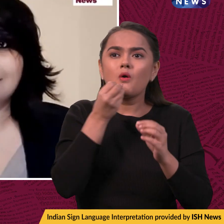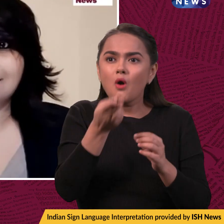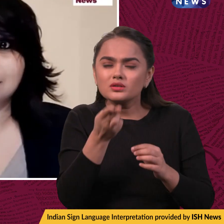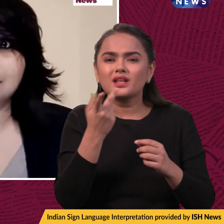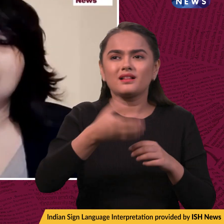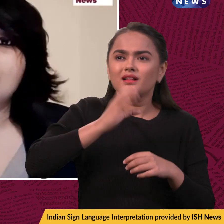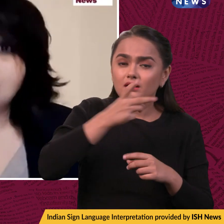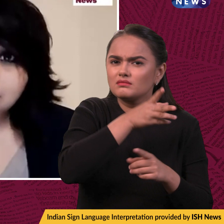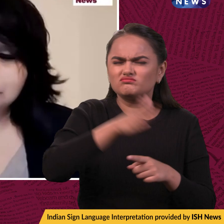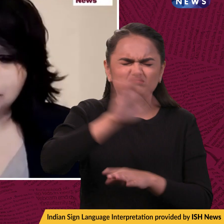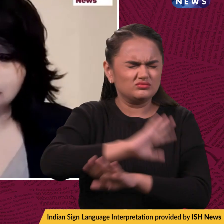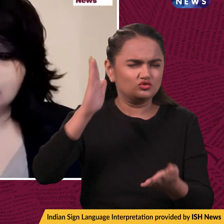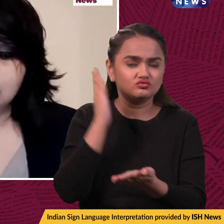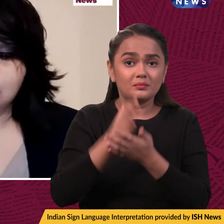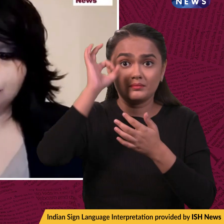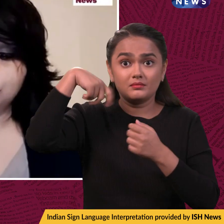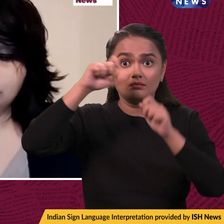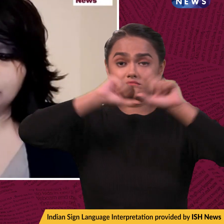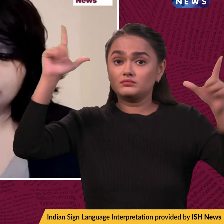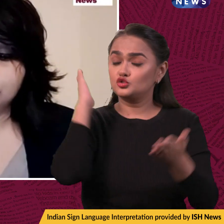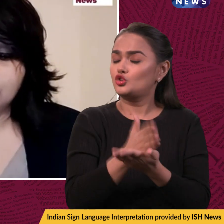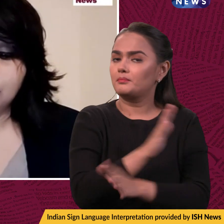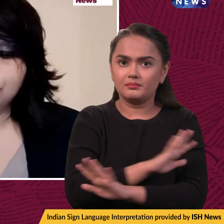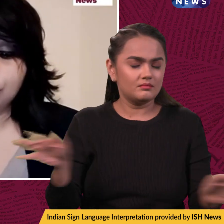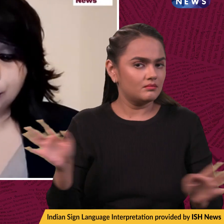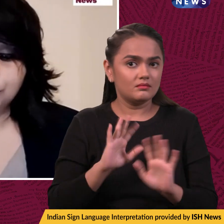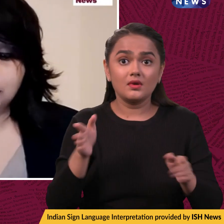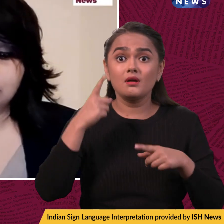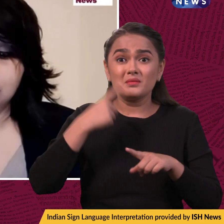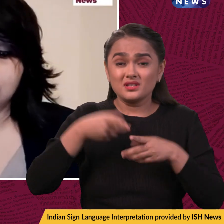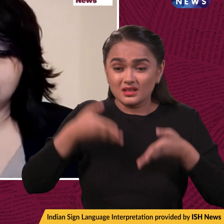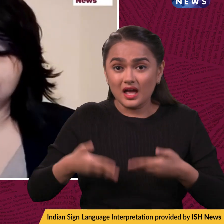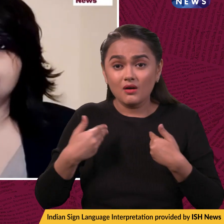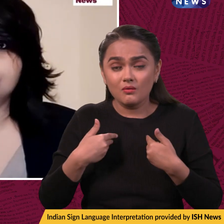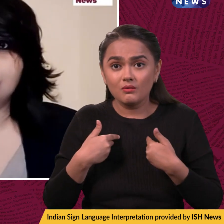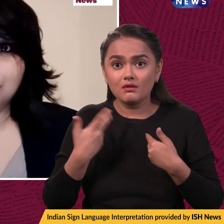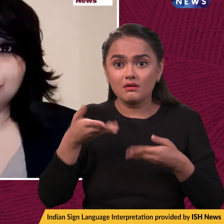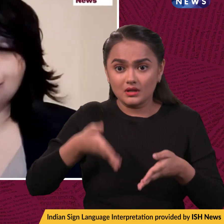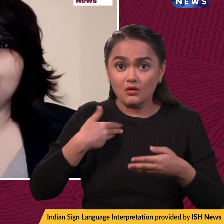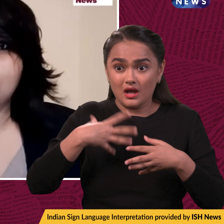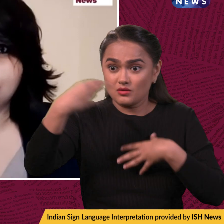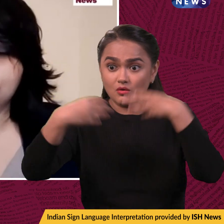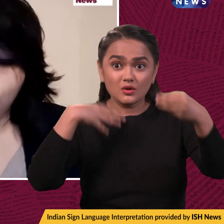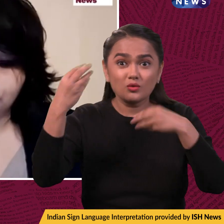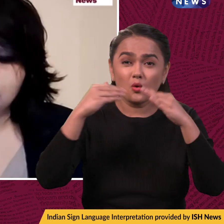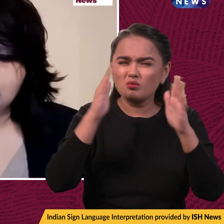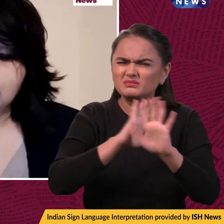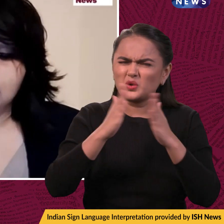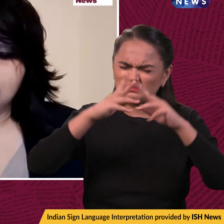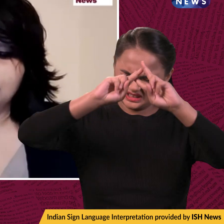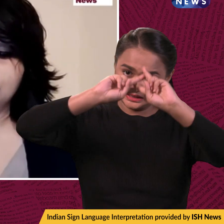restaurants, hairdressers and cinemas, but we will now not be able to go out of